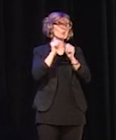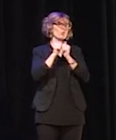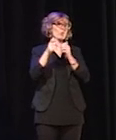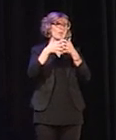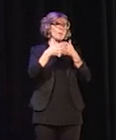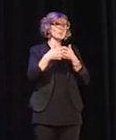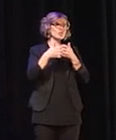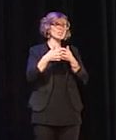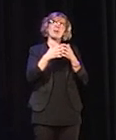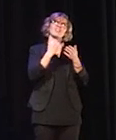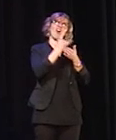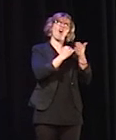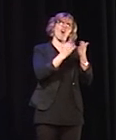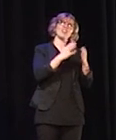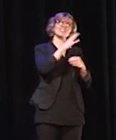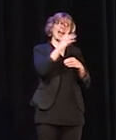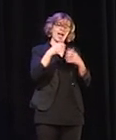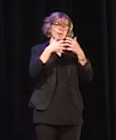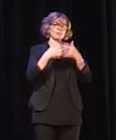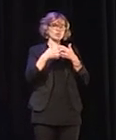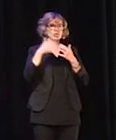artists and machine intelligence group at Google.